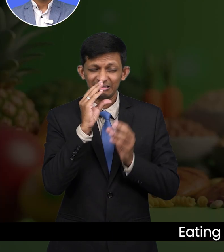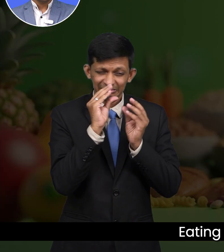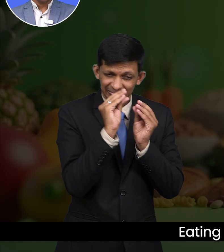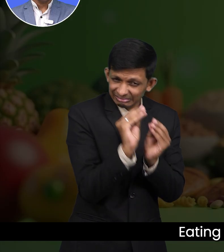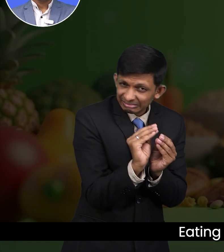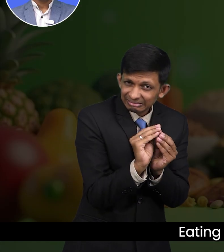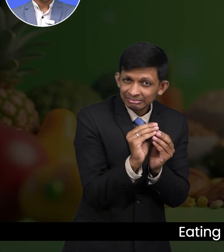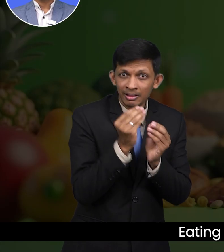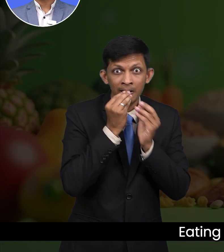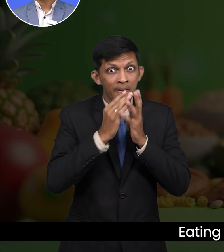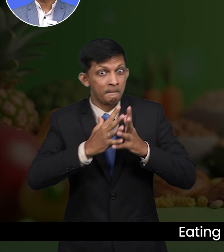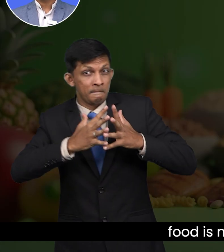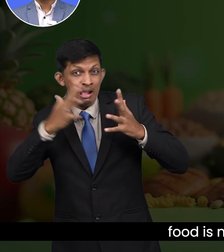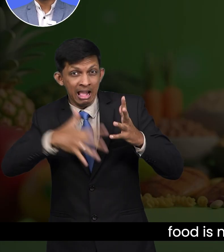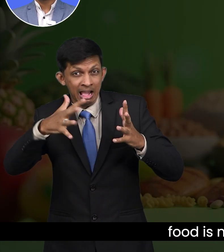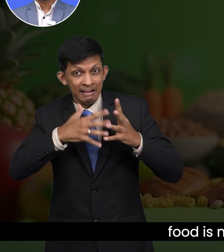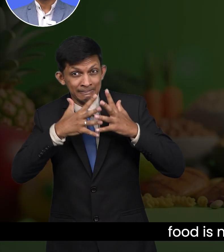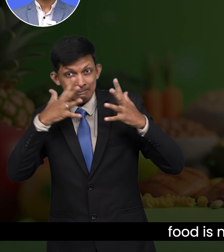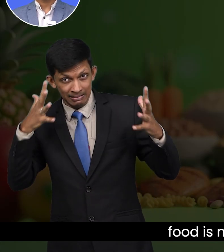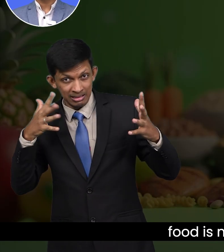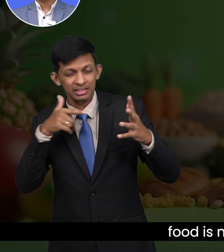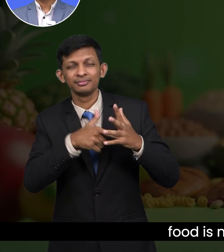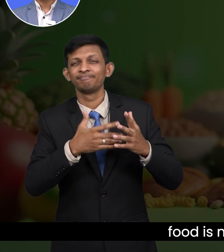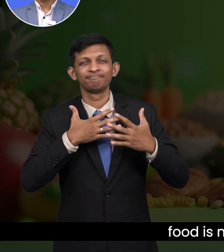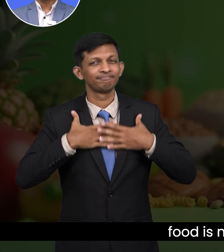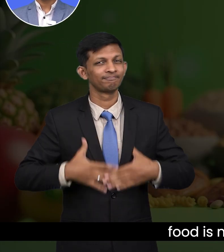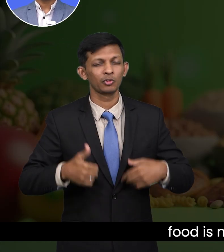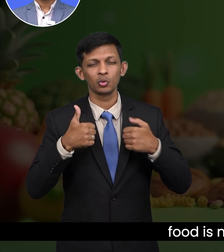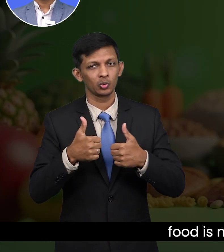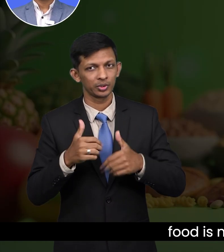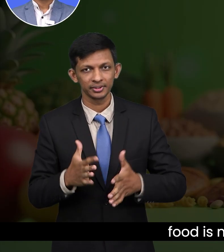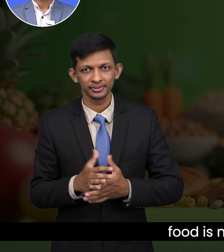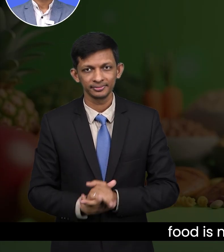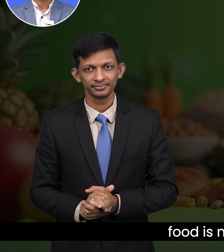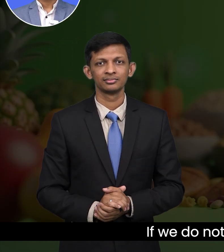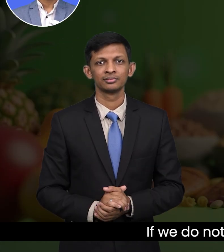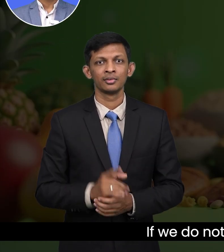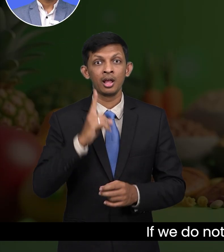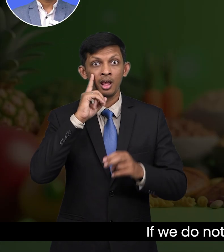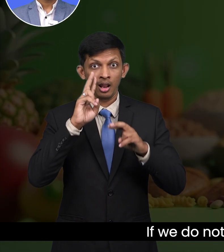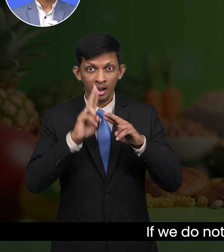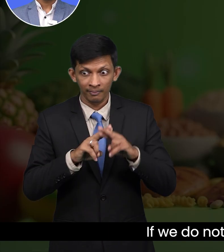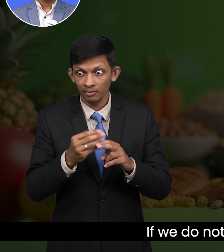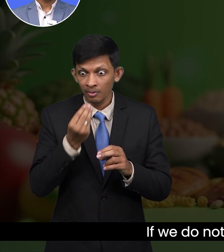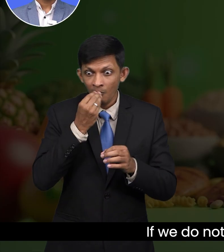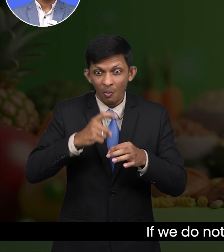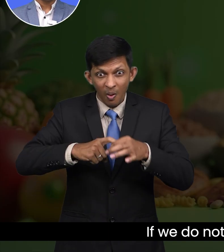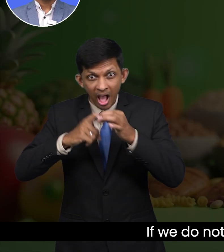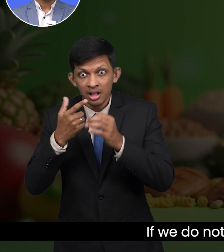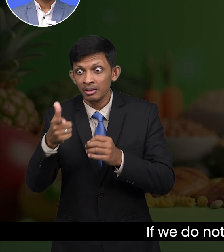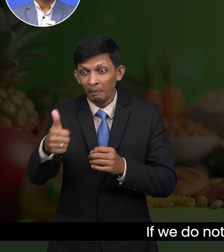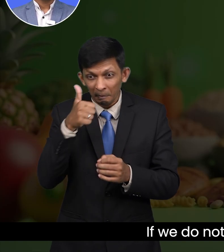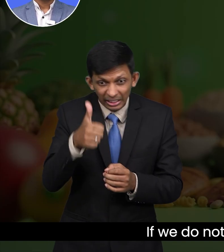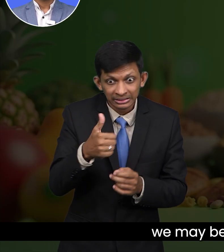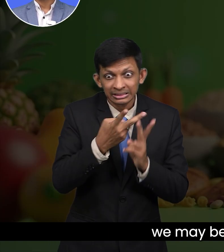Eating too little or too much food is not good for our health. If we do not eat the right kind of